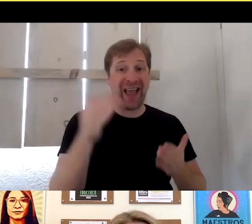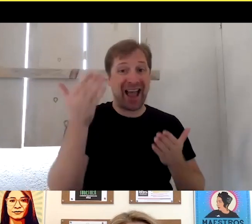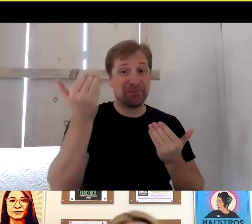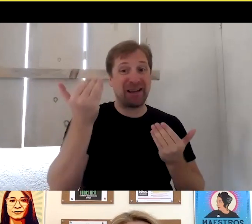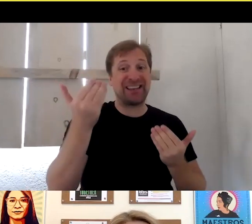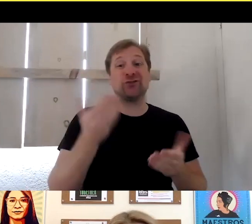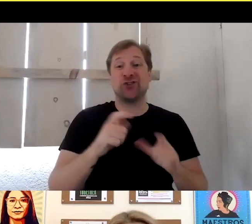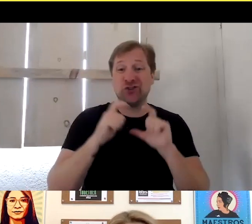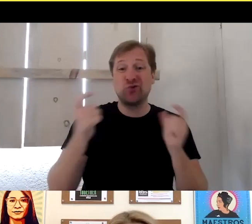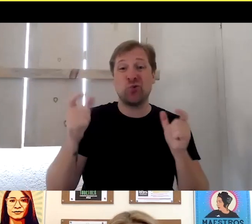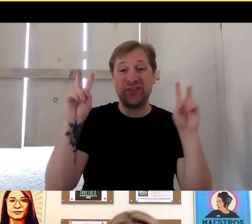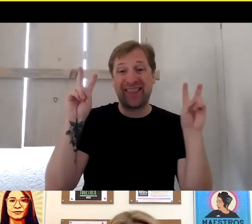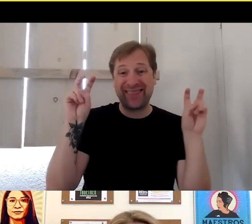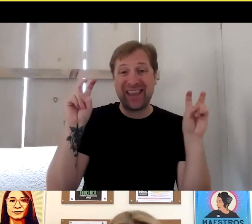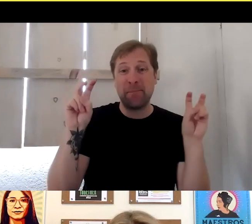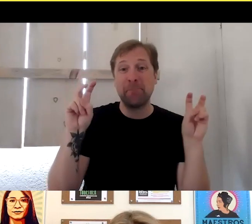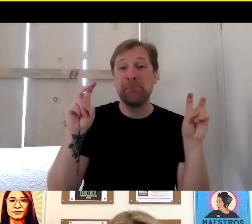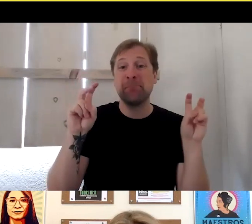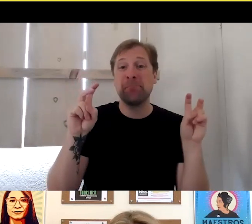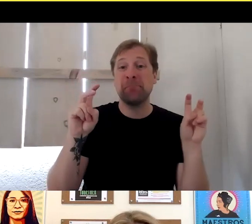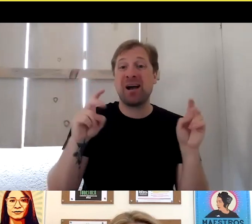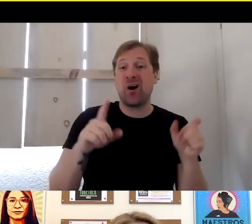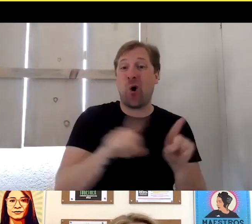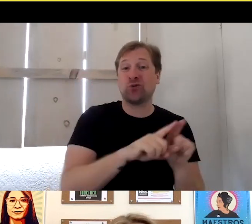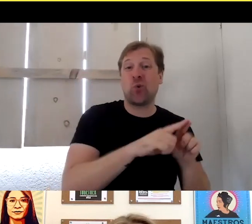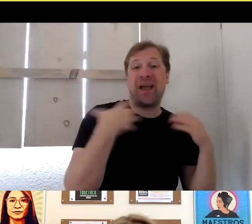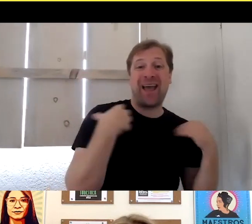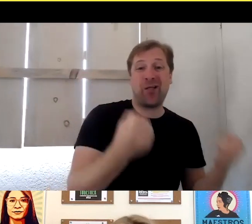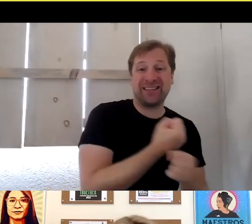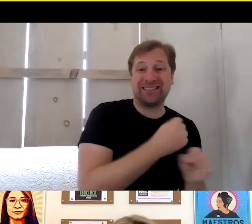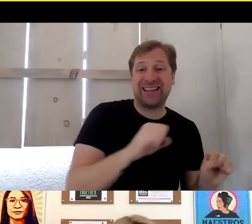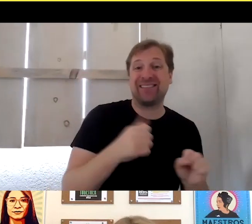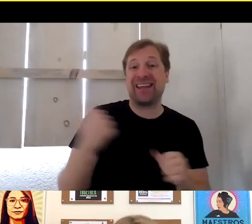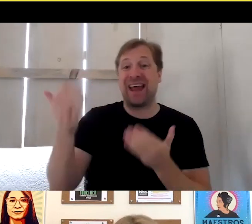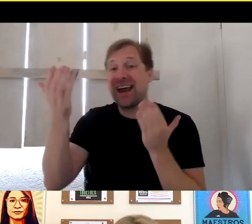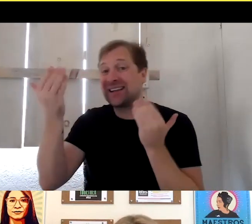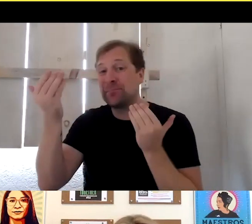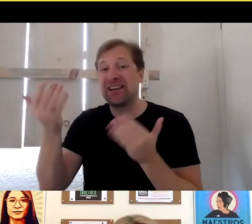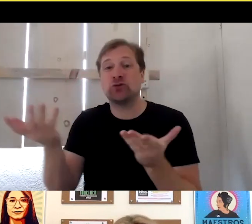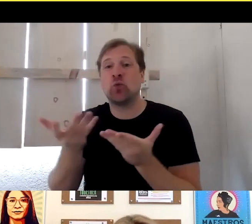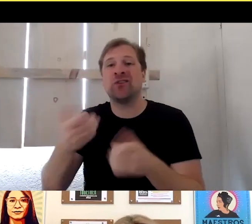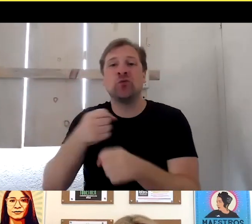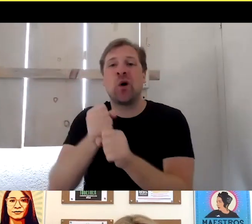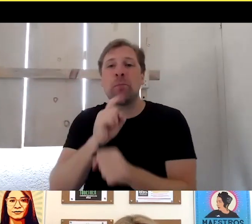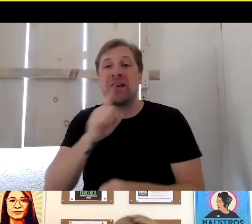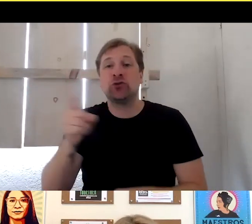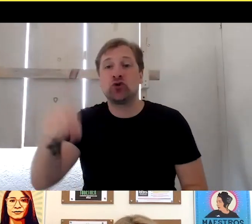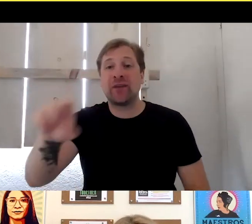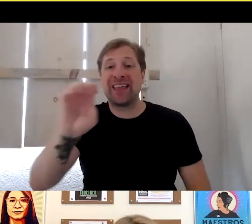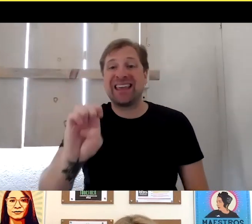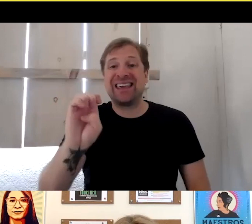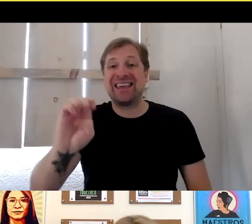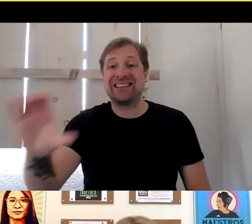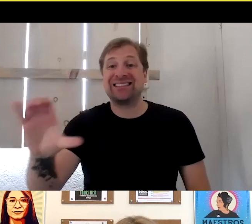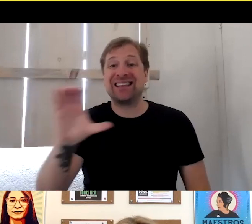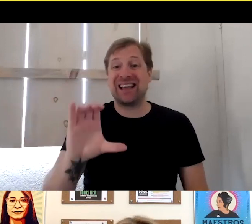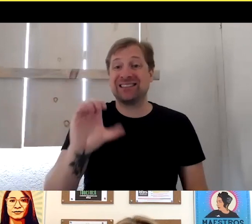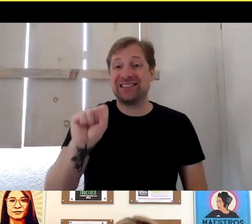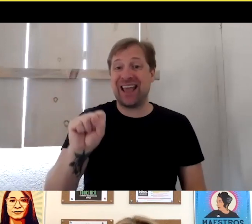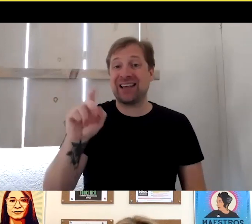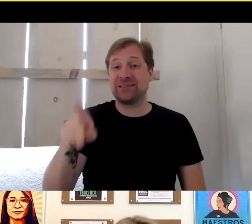say, apart from safety, health and safety. So we wanted to make sure that our EEC and our